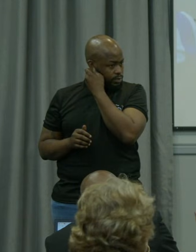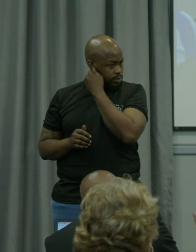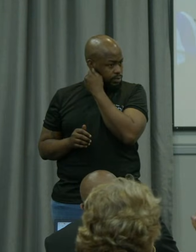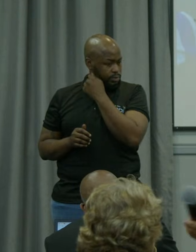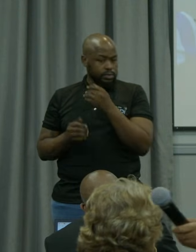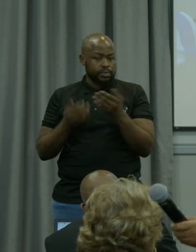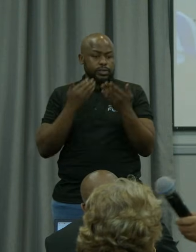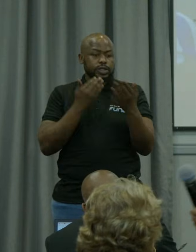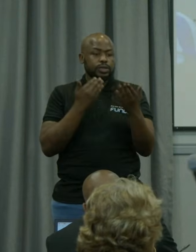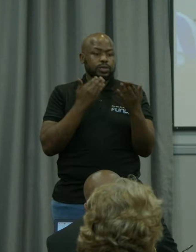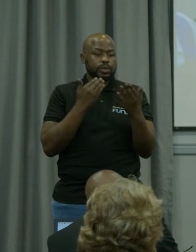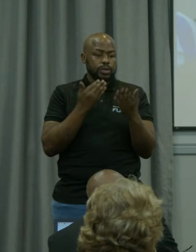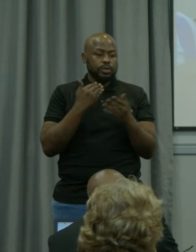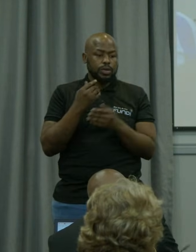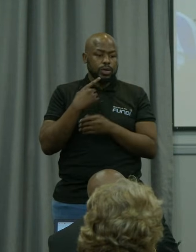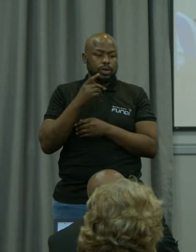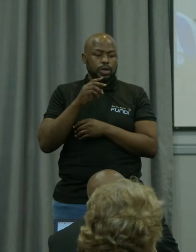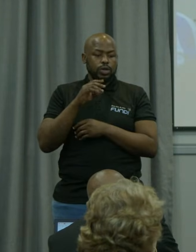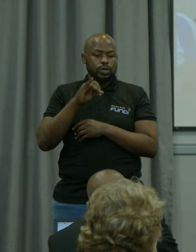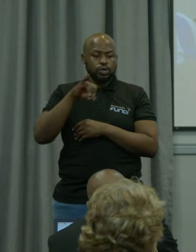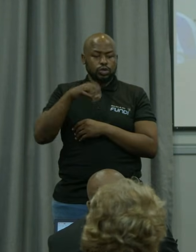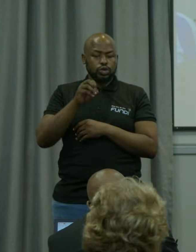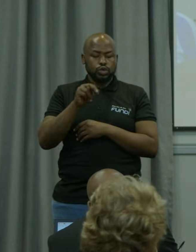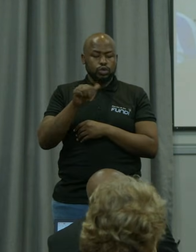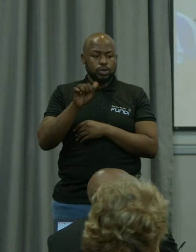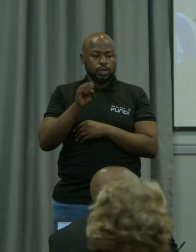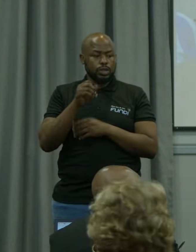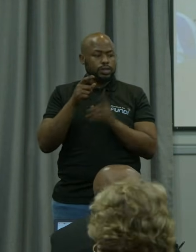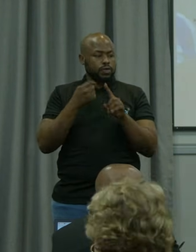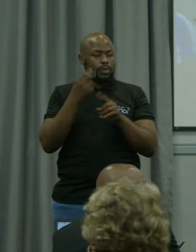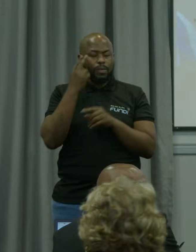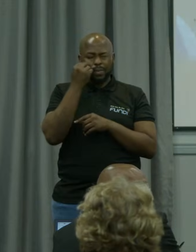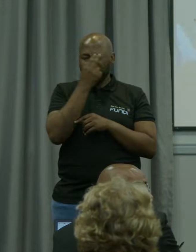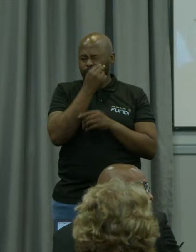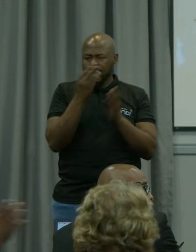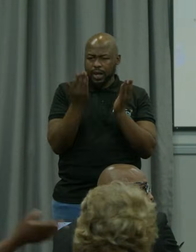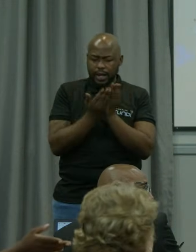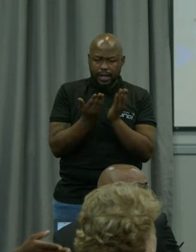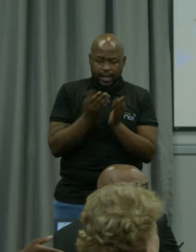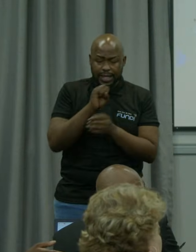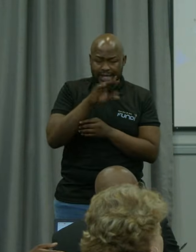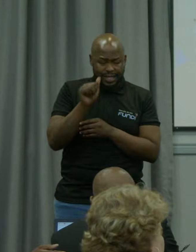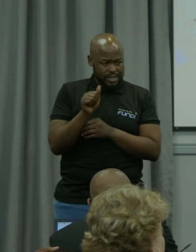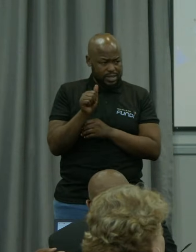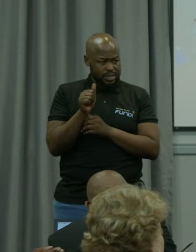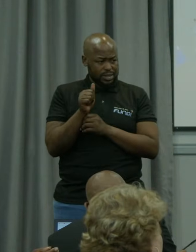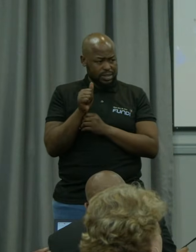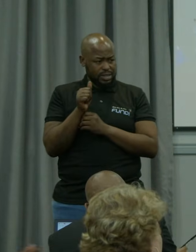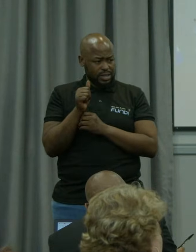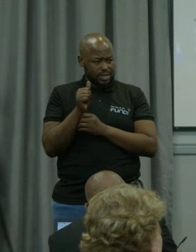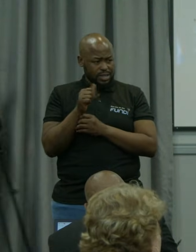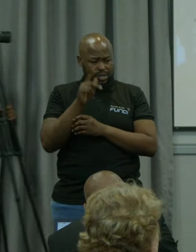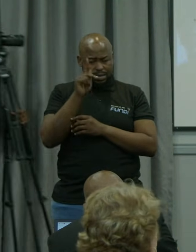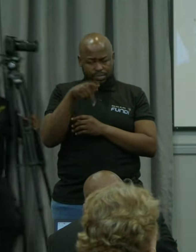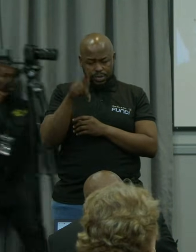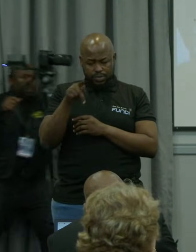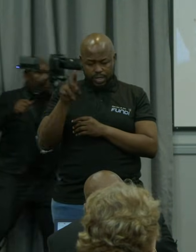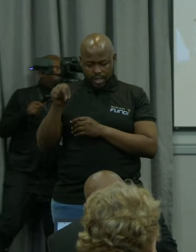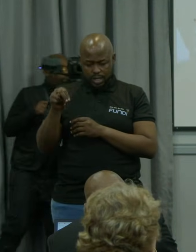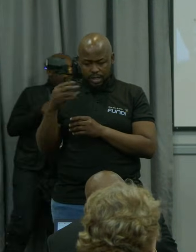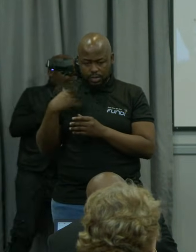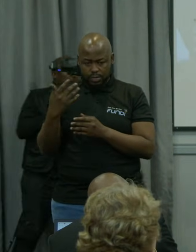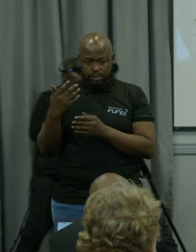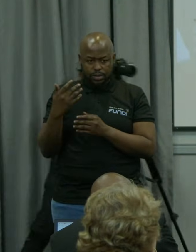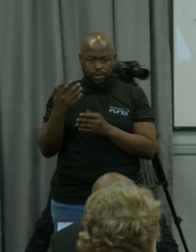Good day. My name is Jonas Ndlovu with Blind SA. Real quick, do you see PPM being mitigative